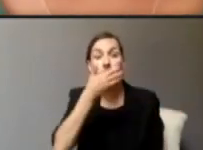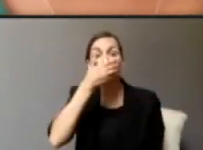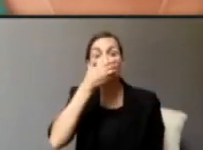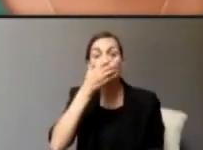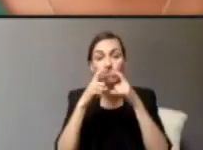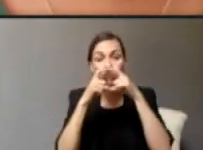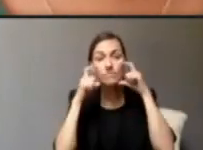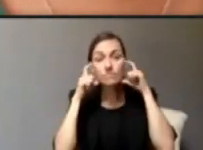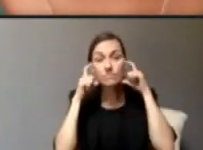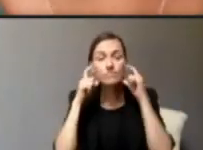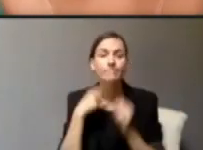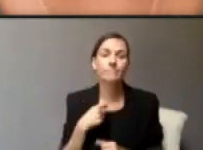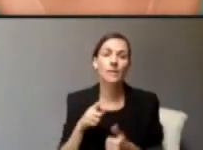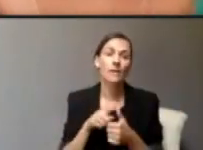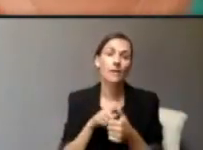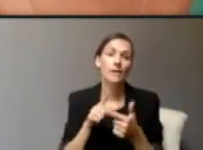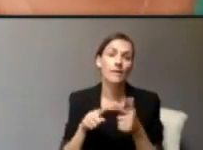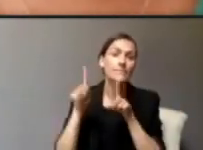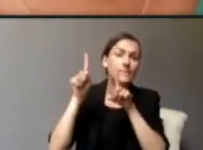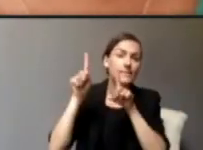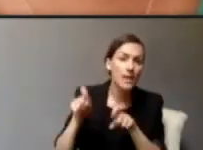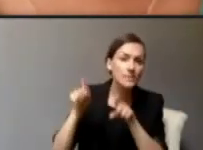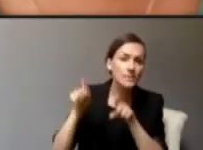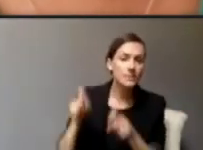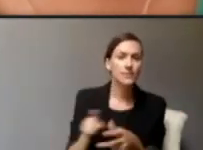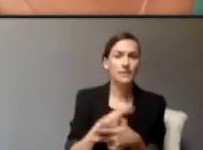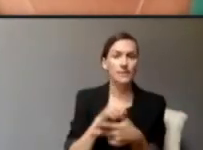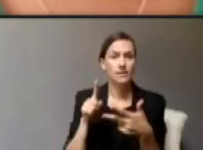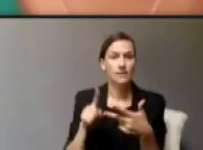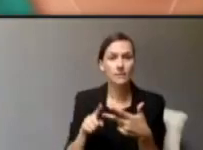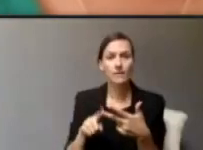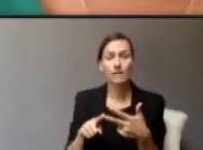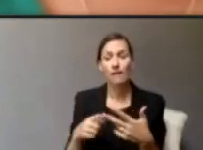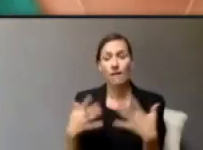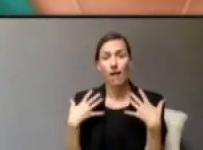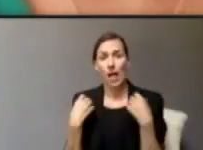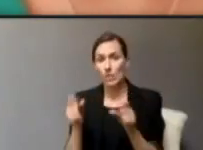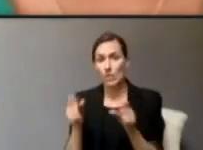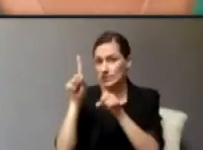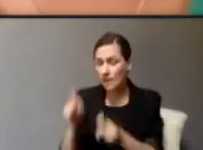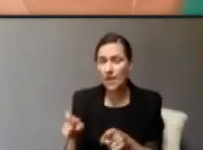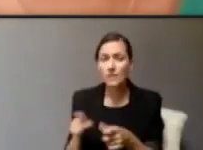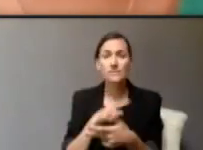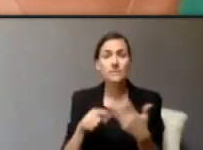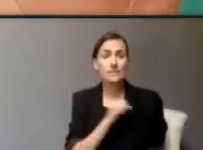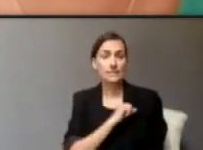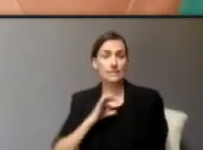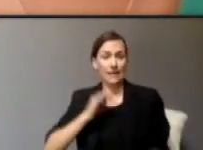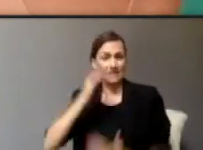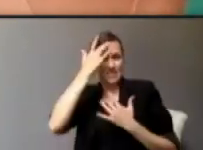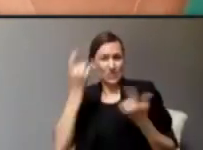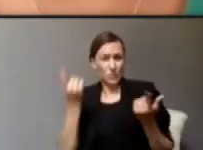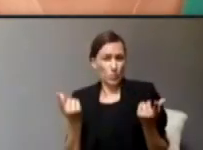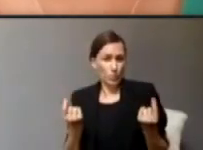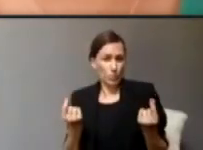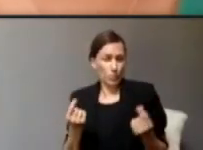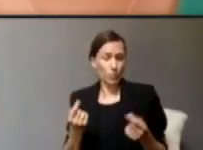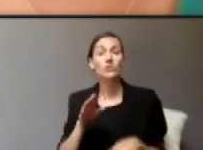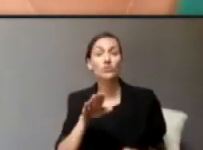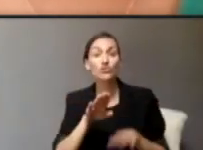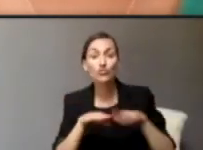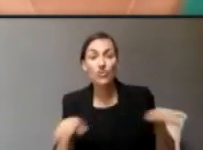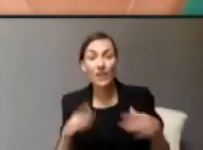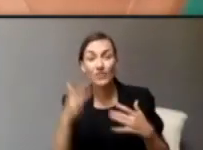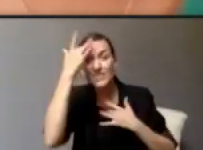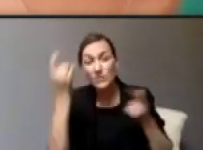about testing, health screenings, what to do when a staff gets sick, what to do when a child gets sick.